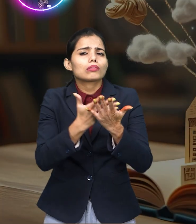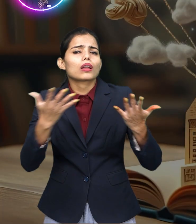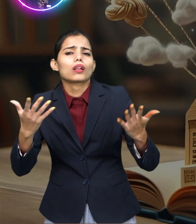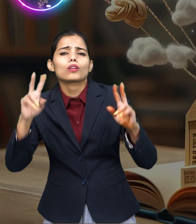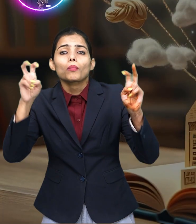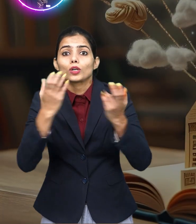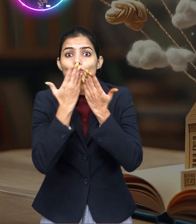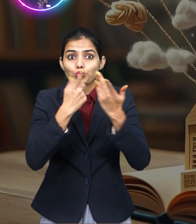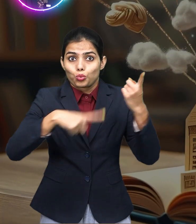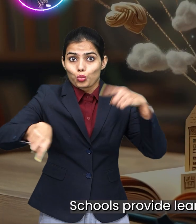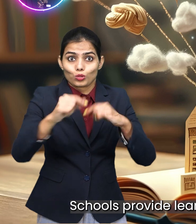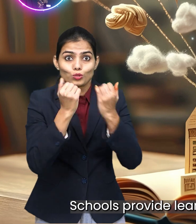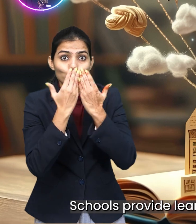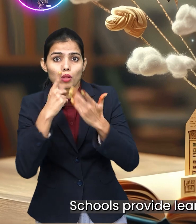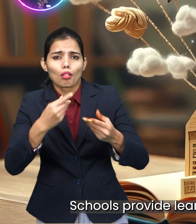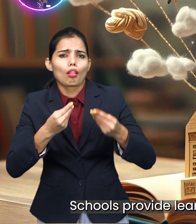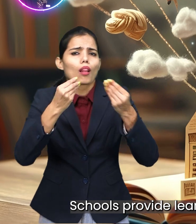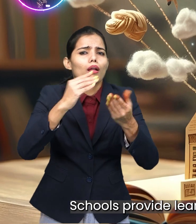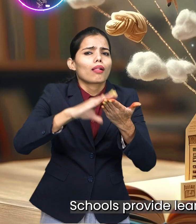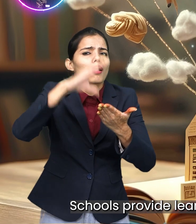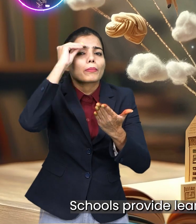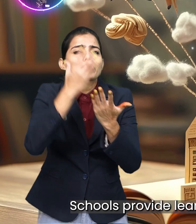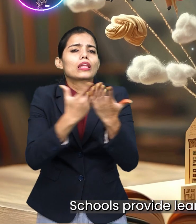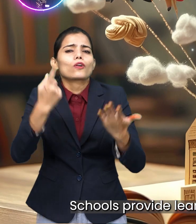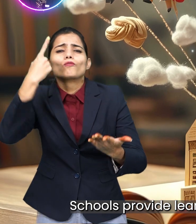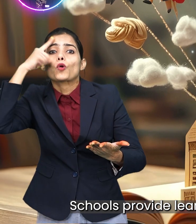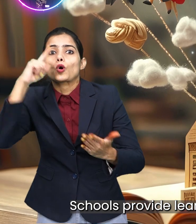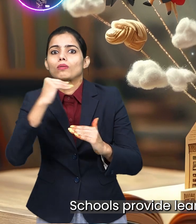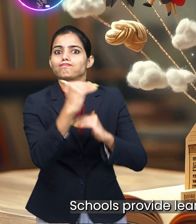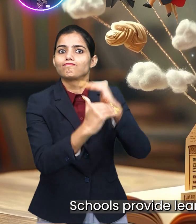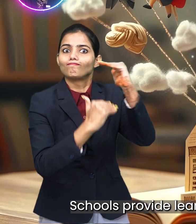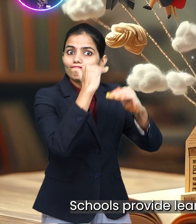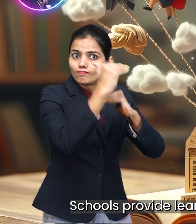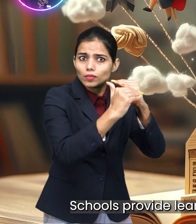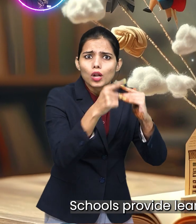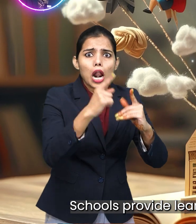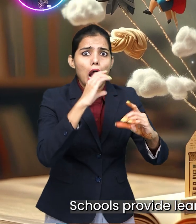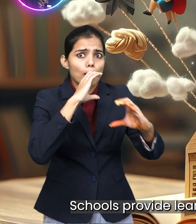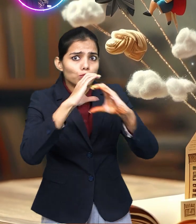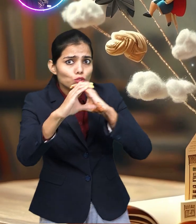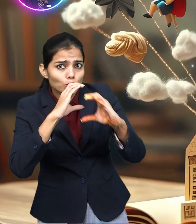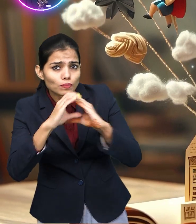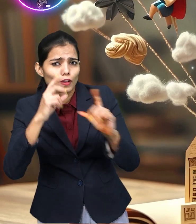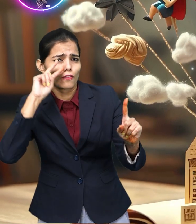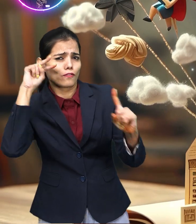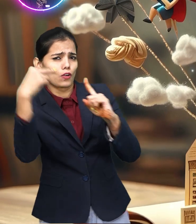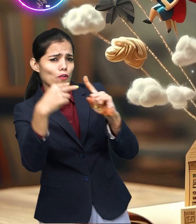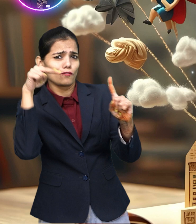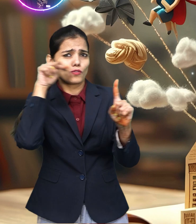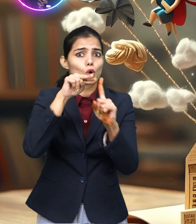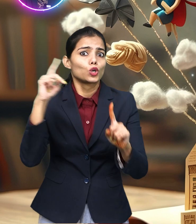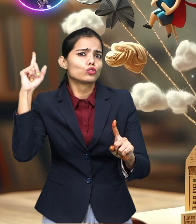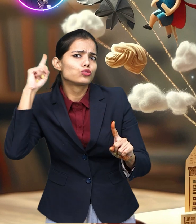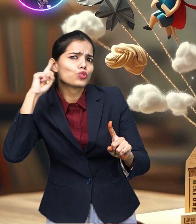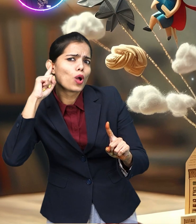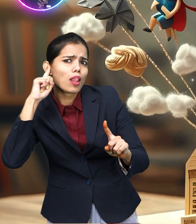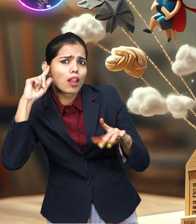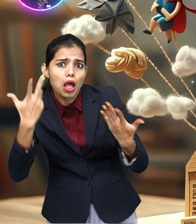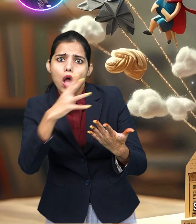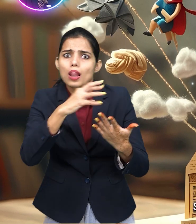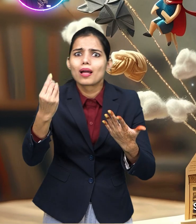Learning material. Schools provide learning materials for the development of communication,